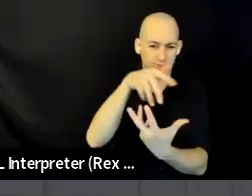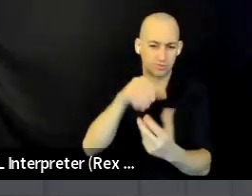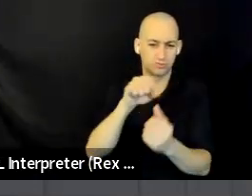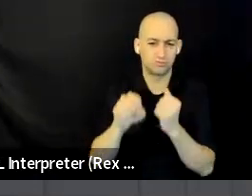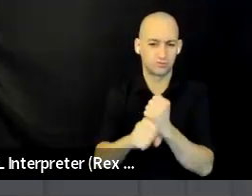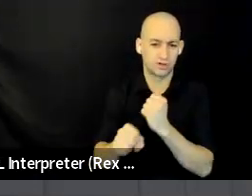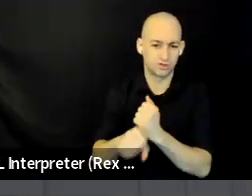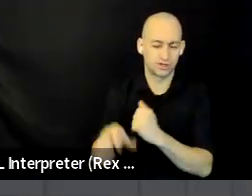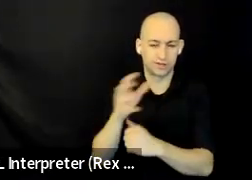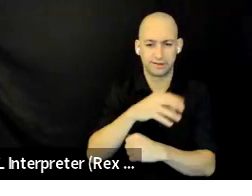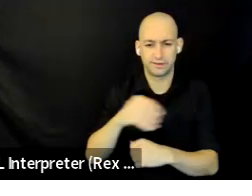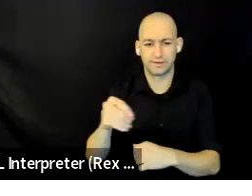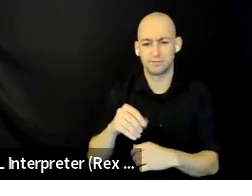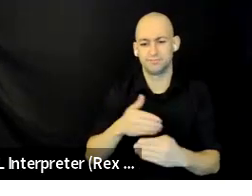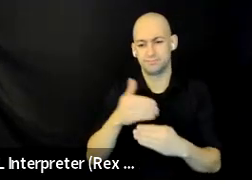steps. Next slide.